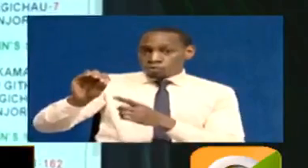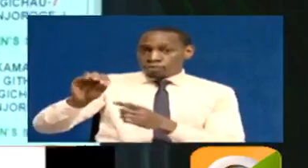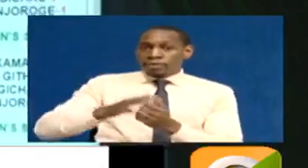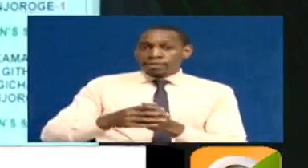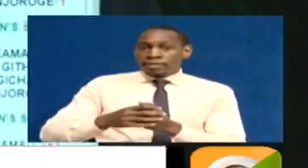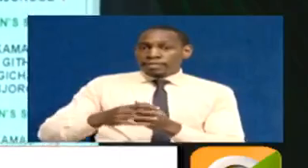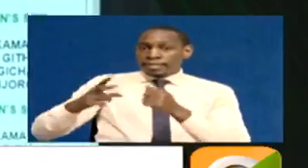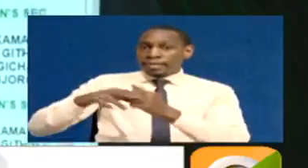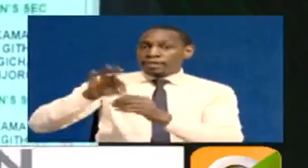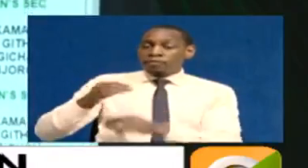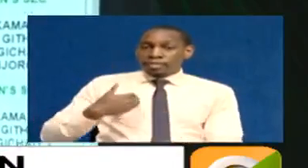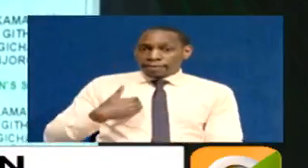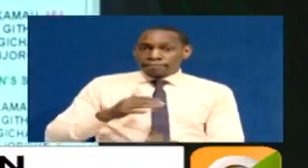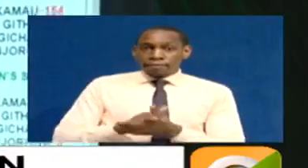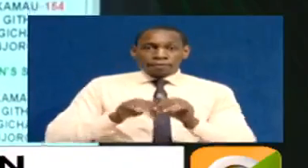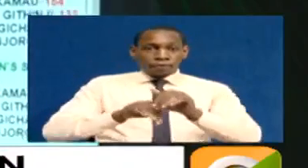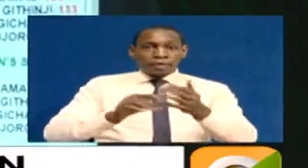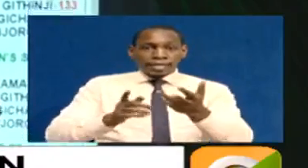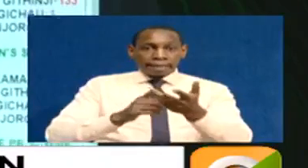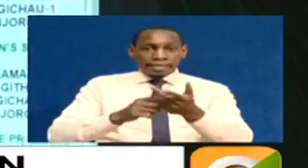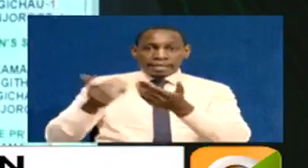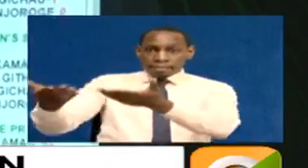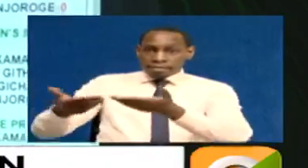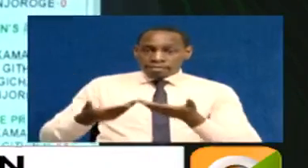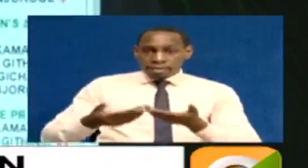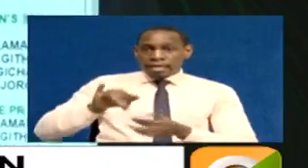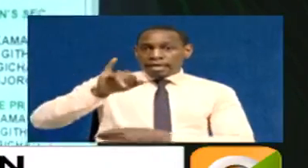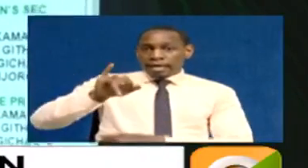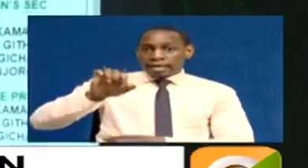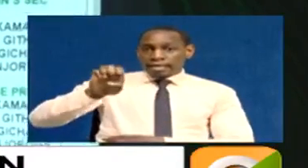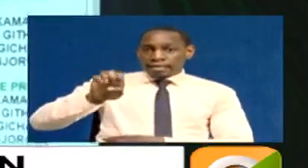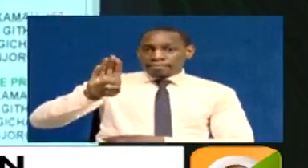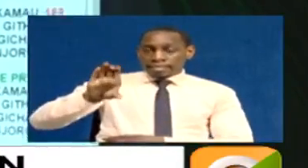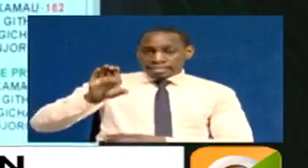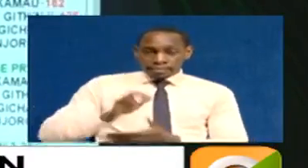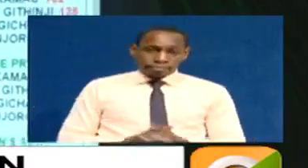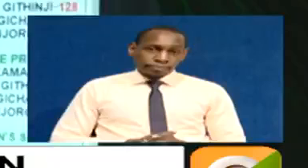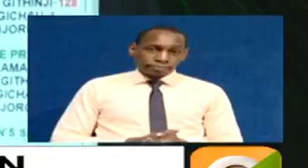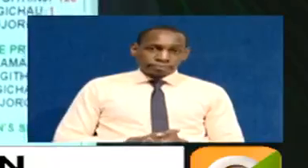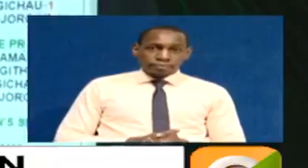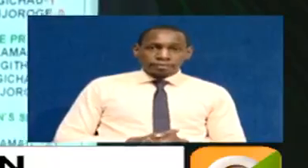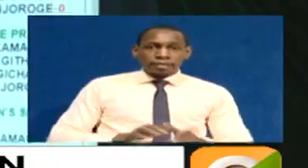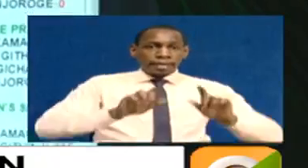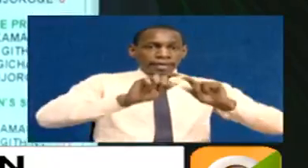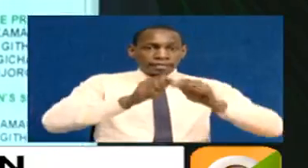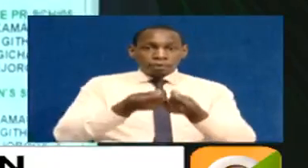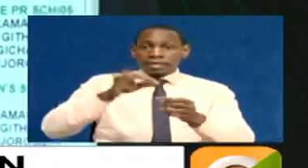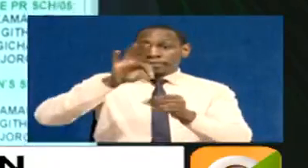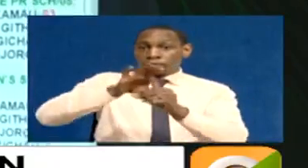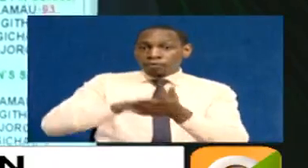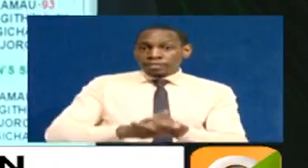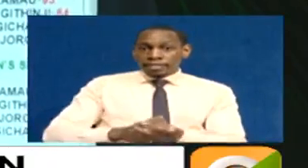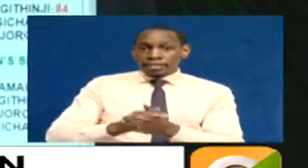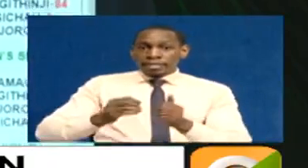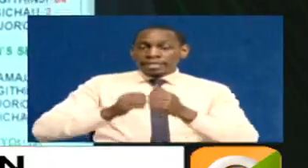at 7 votes, as per the figures that we are getting from the Independent Electoral and Boundaries Commission. And the rejected votes so far are